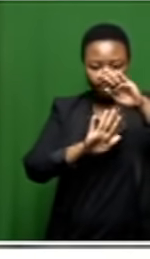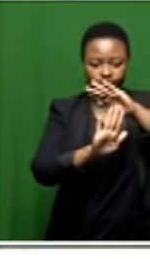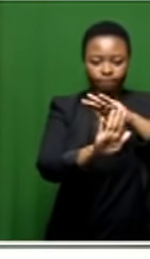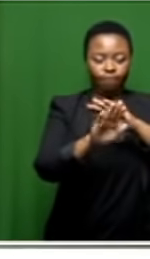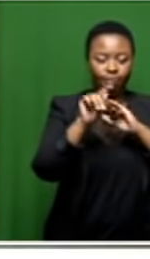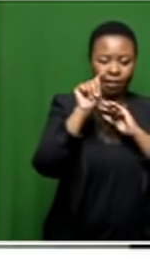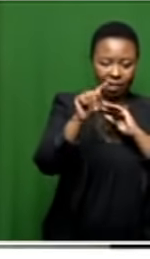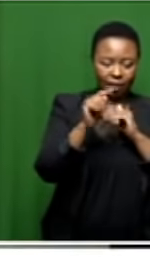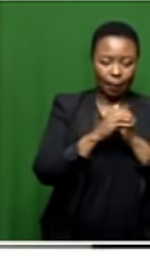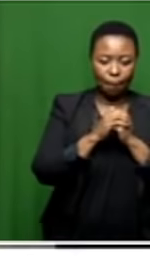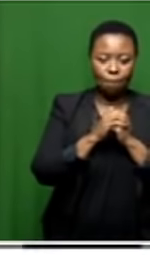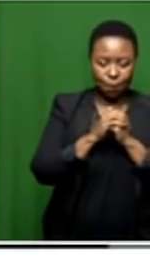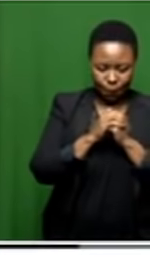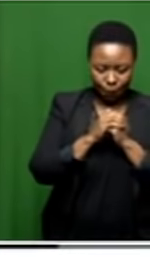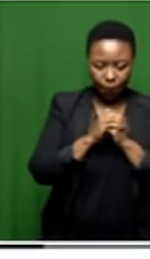short